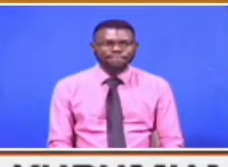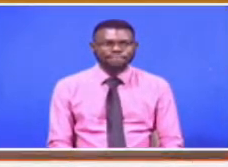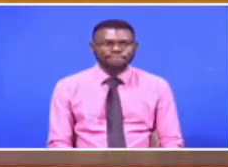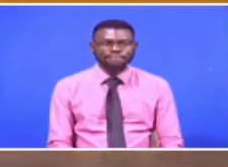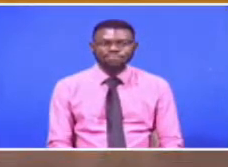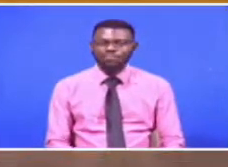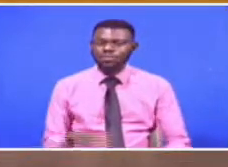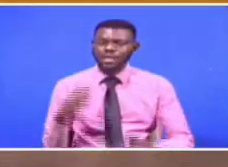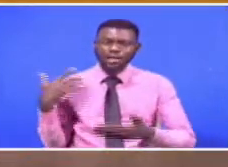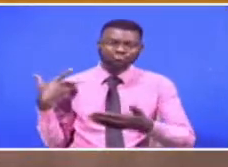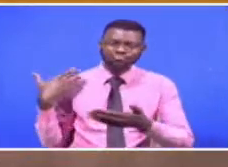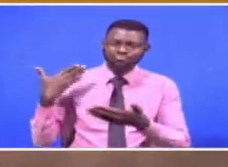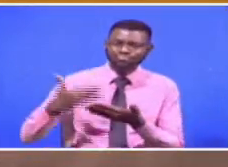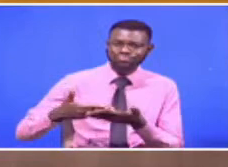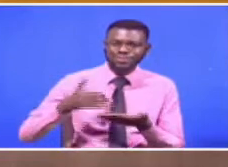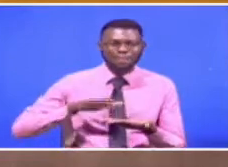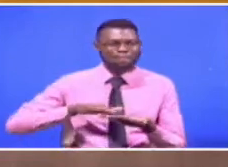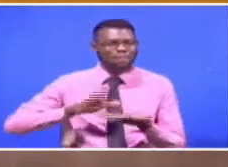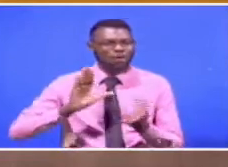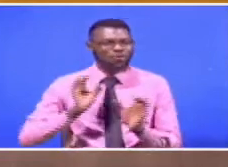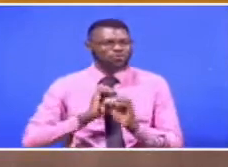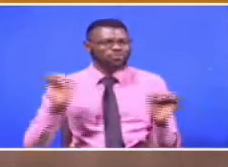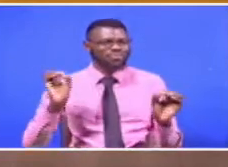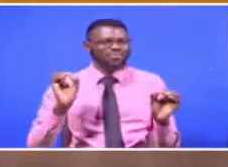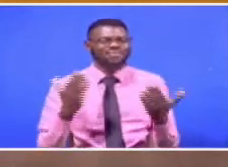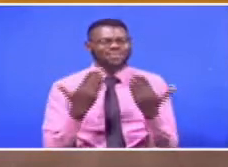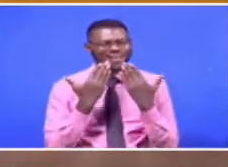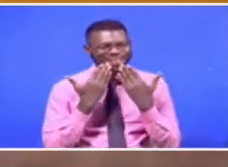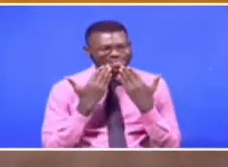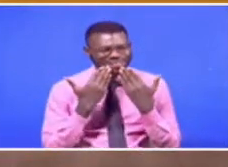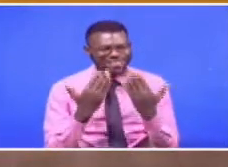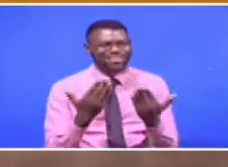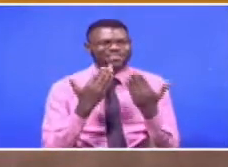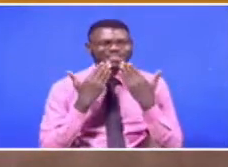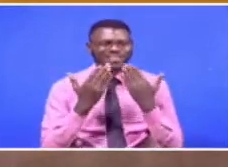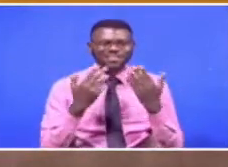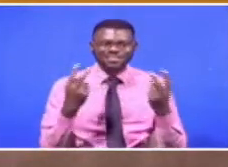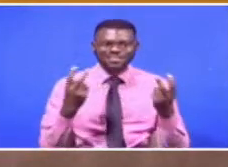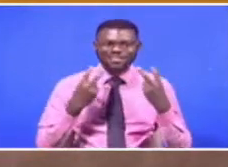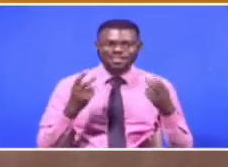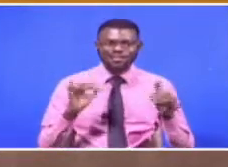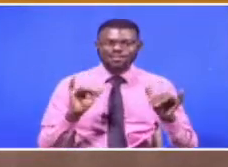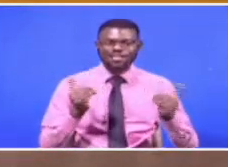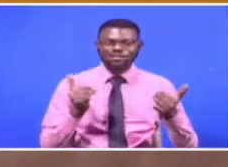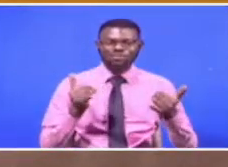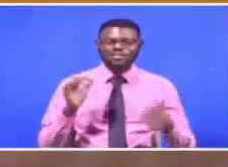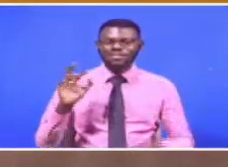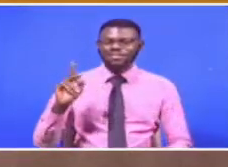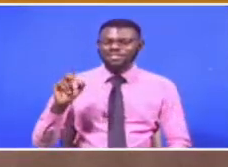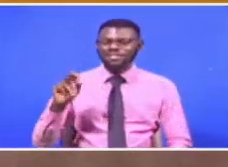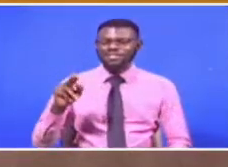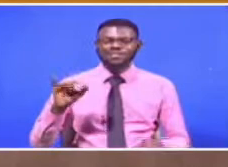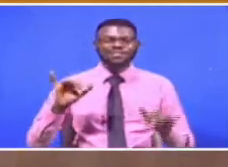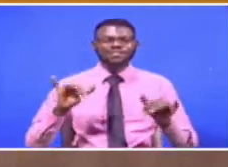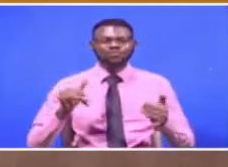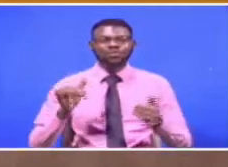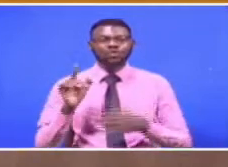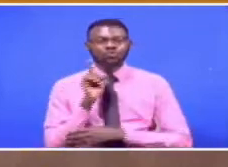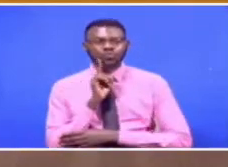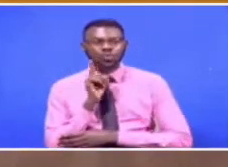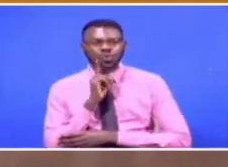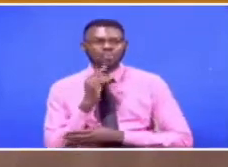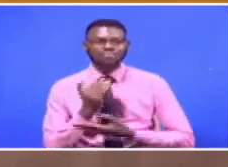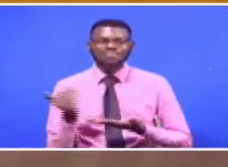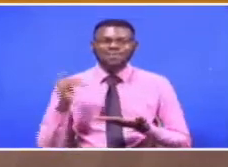Tazamaji, kufikia hapo sina la ziada. Ile ni kukushukuru sana kwa kuchagua kutazama taarifa za KTN leo. Kesho pia ni siku Mungu akipenda.